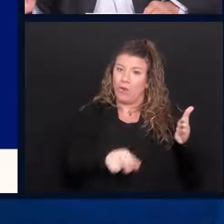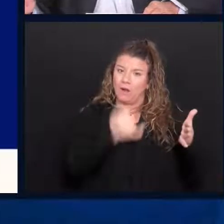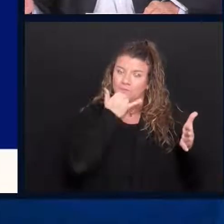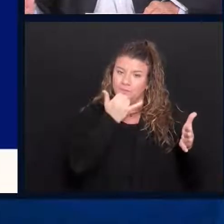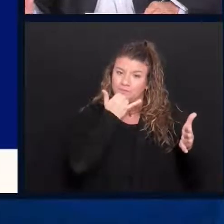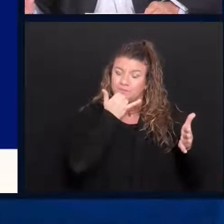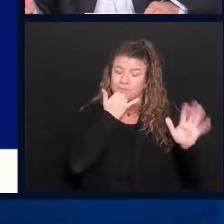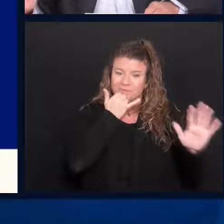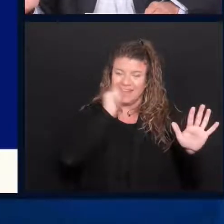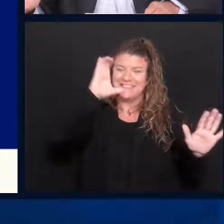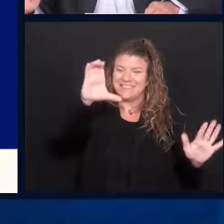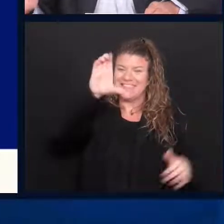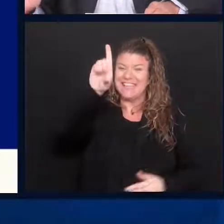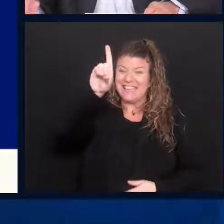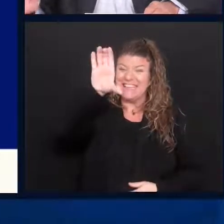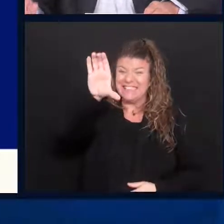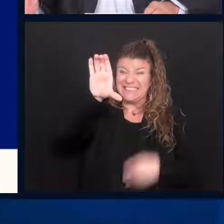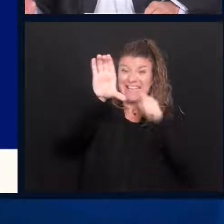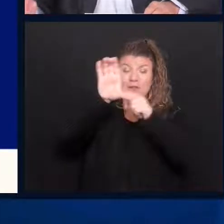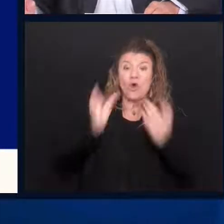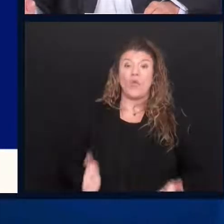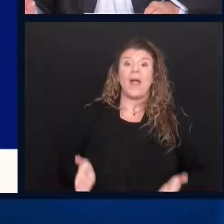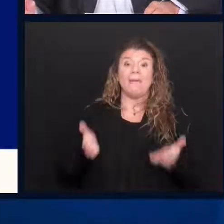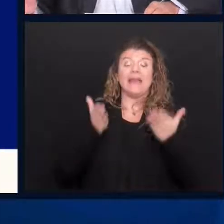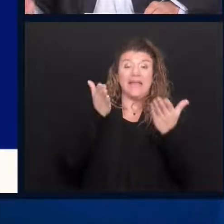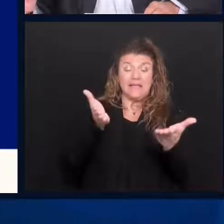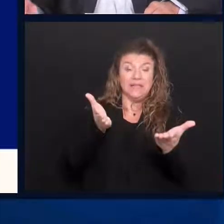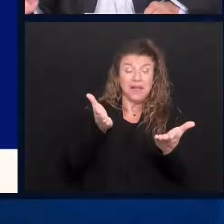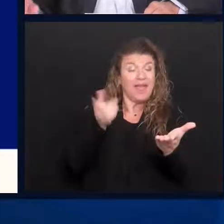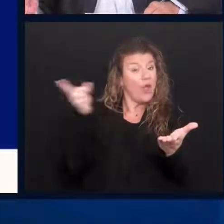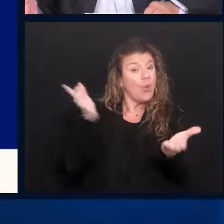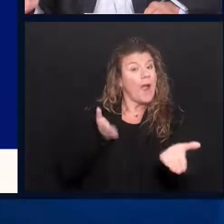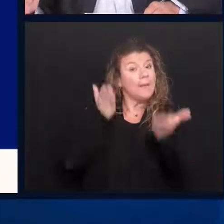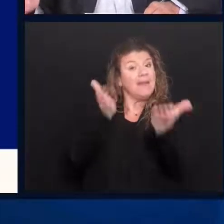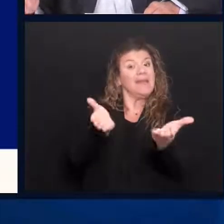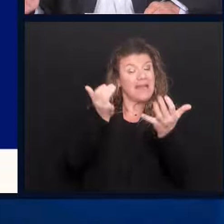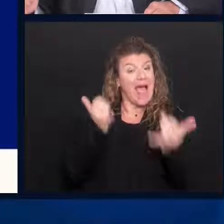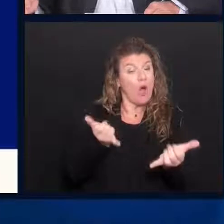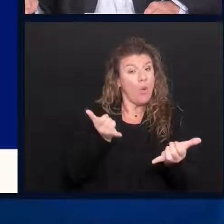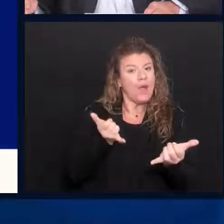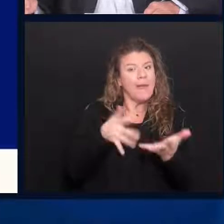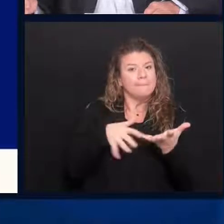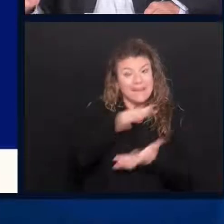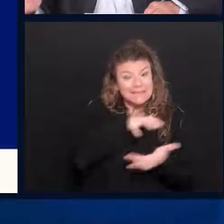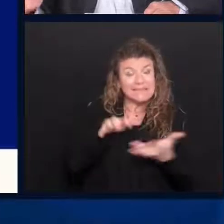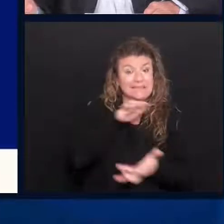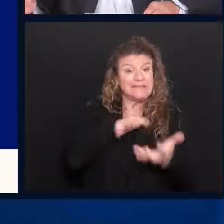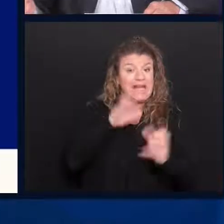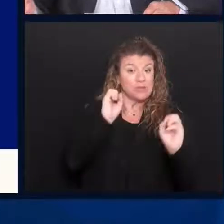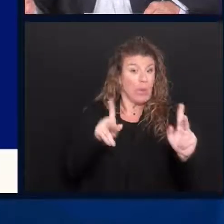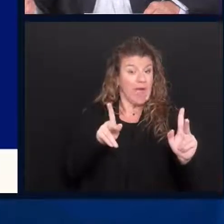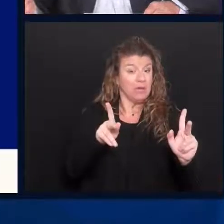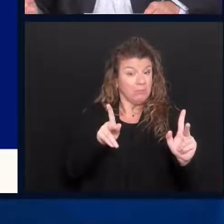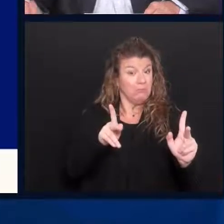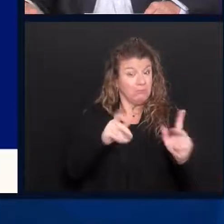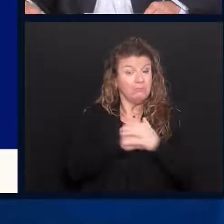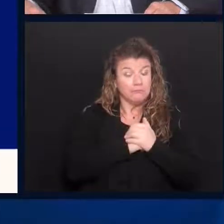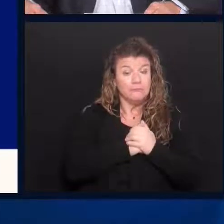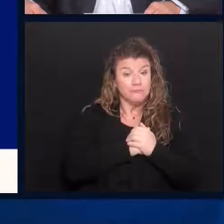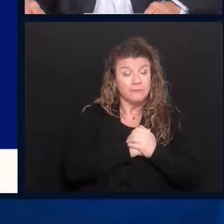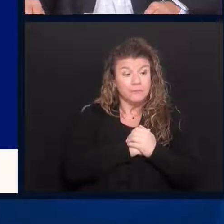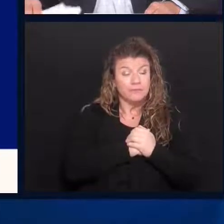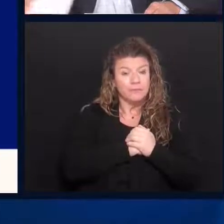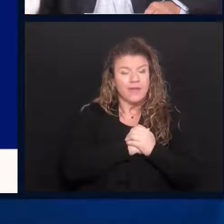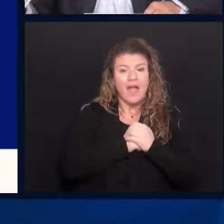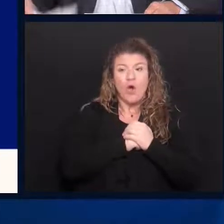The CDC is recommending now that the mixing is okay. And